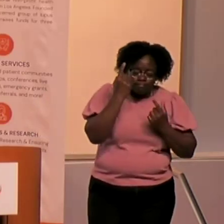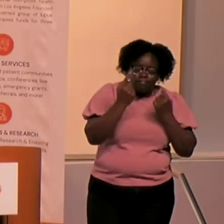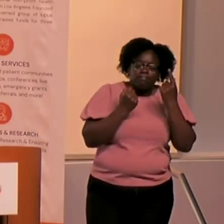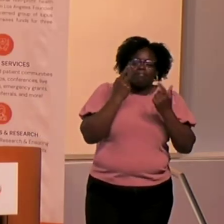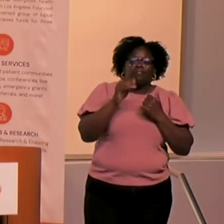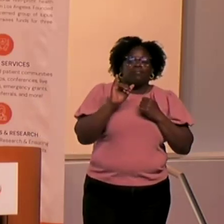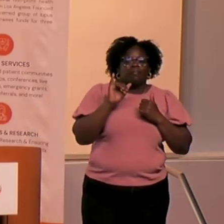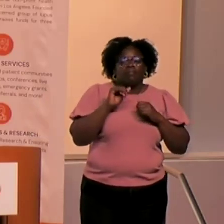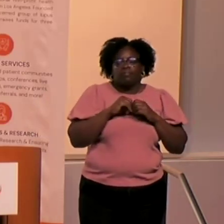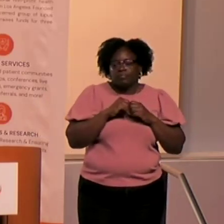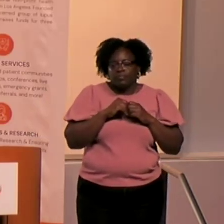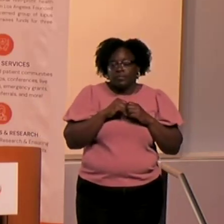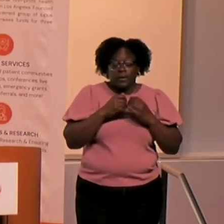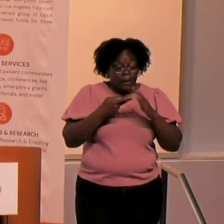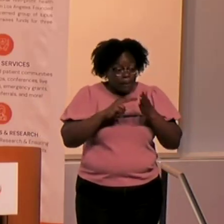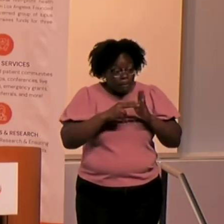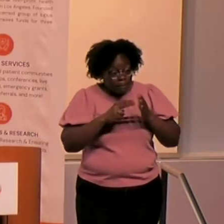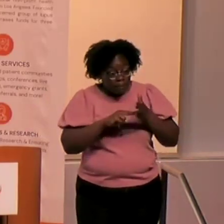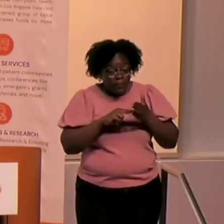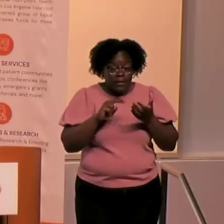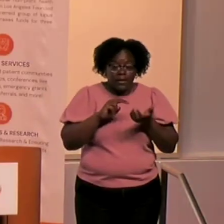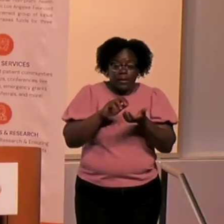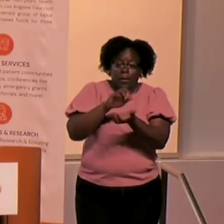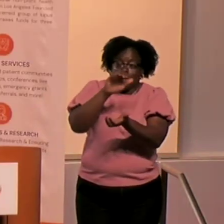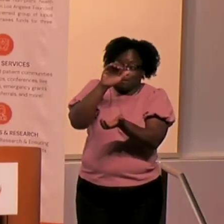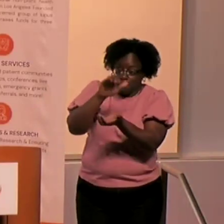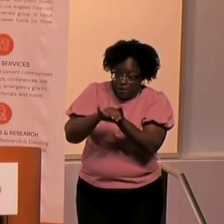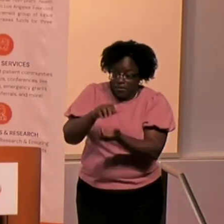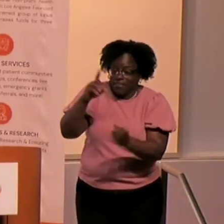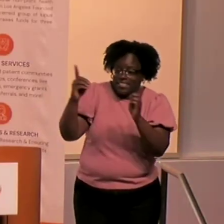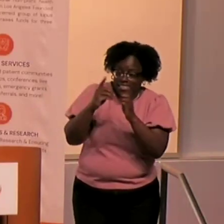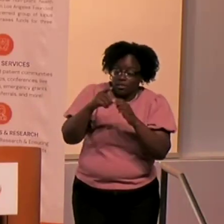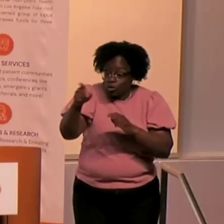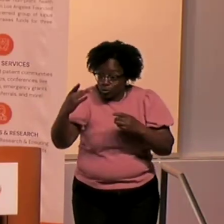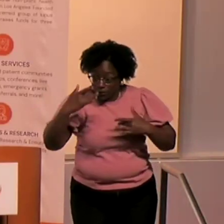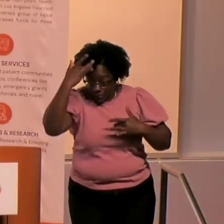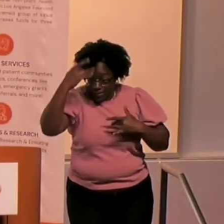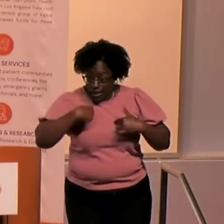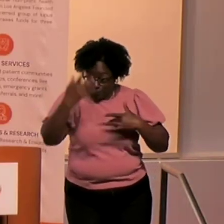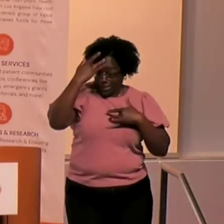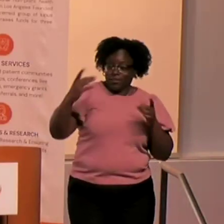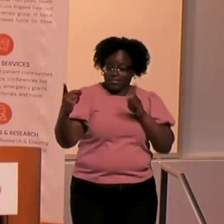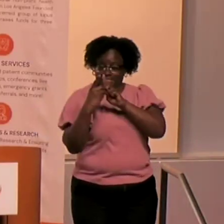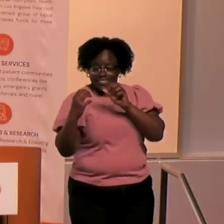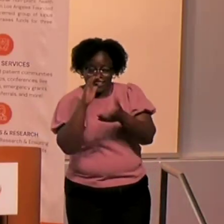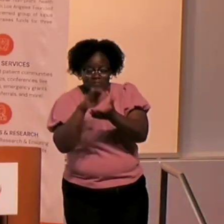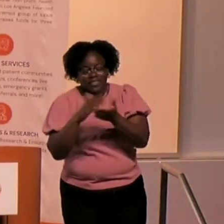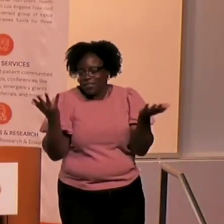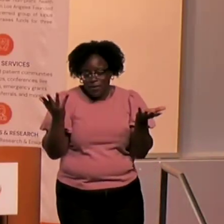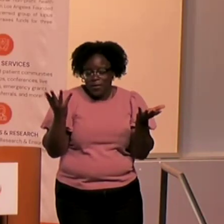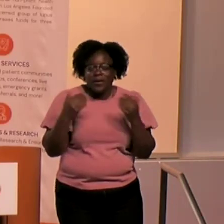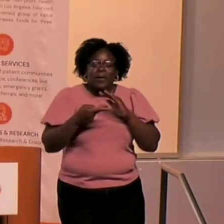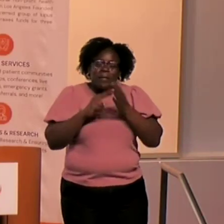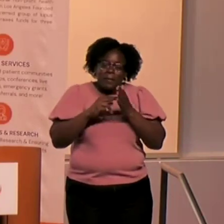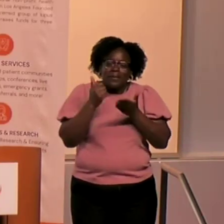that definitely doesn't mean you have to marry or date someone who also has a disease, but it does help at